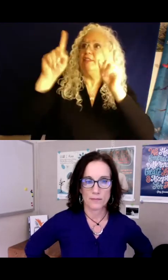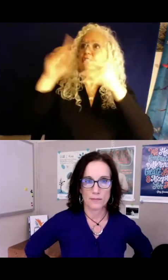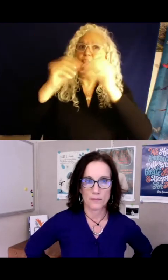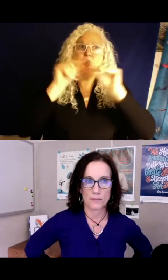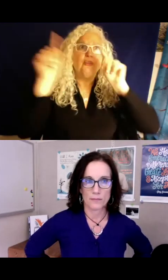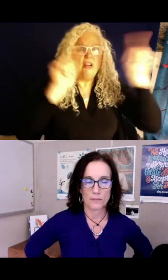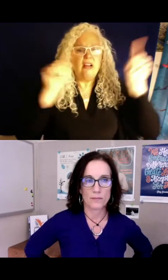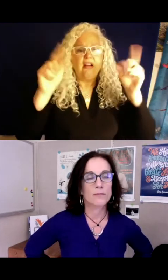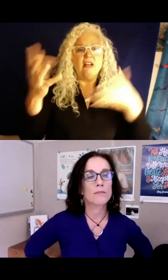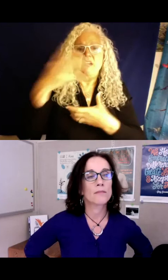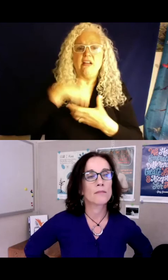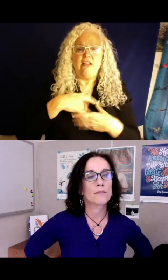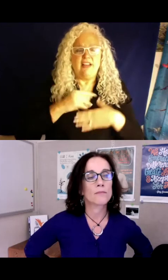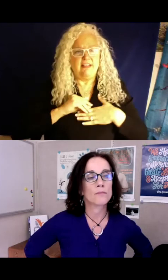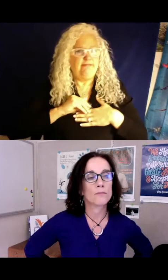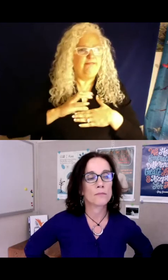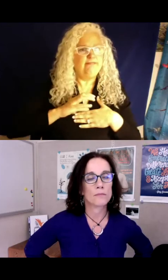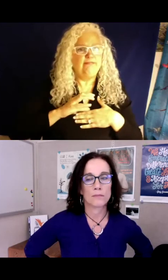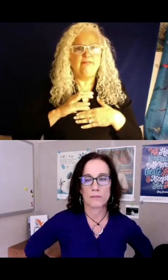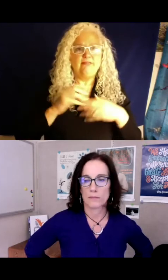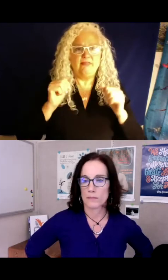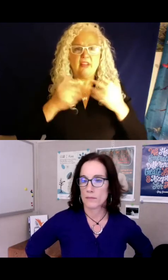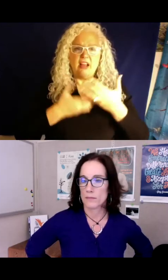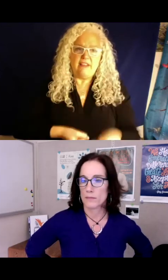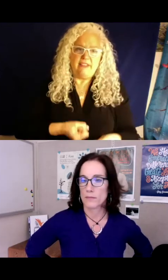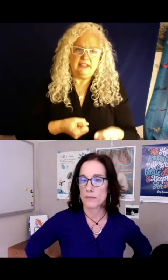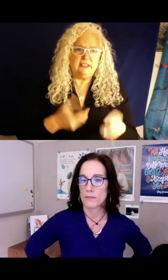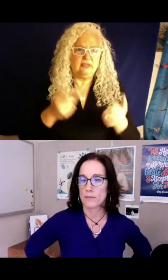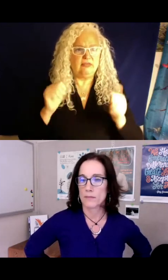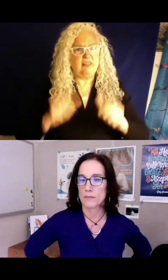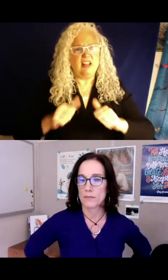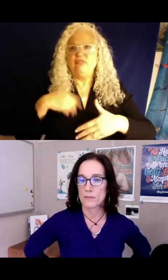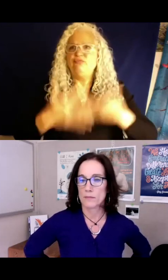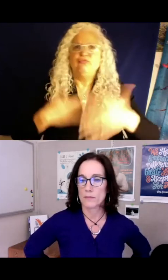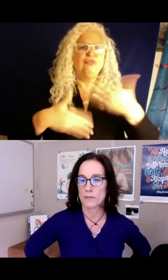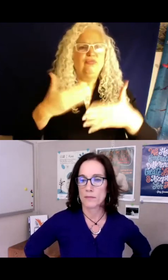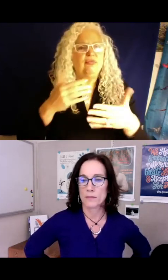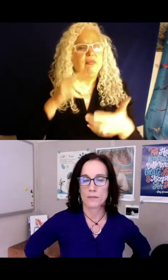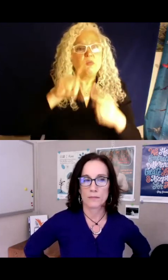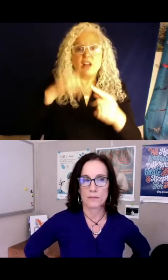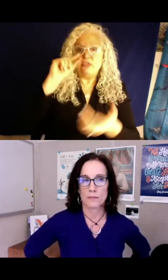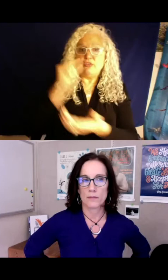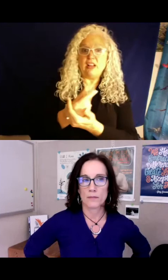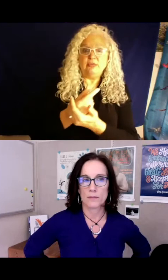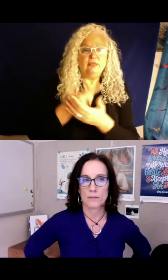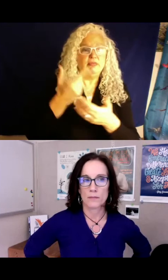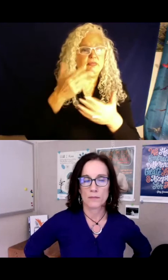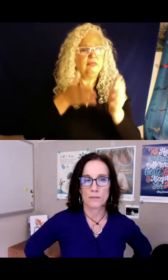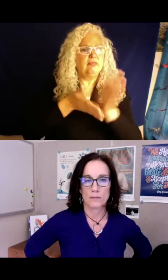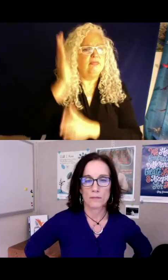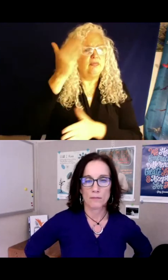And they can also look at different role models and have, good self-esteem and